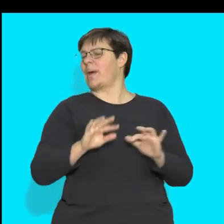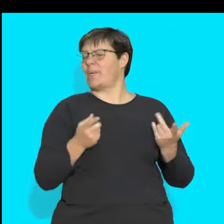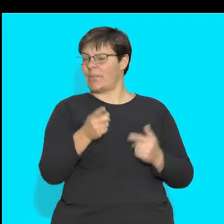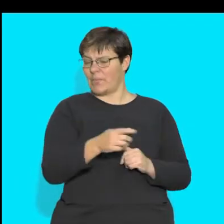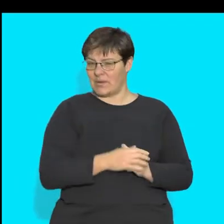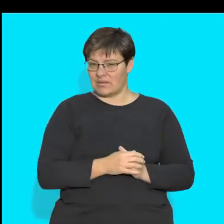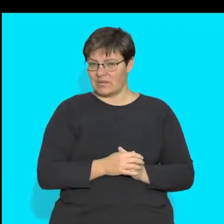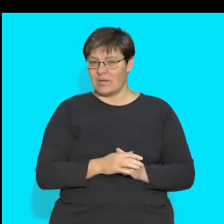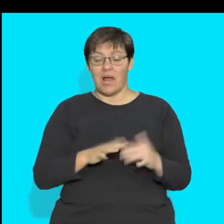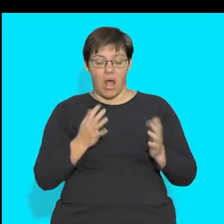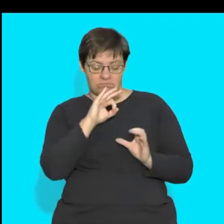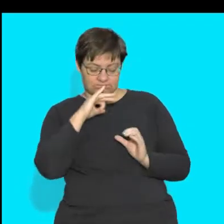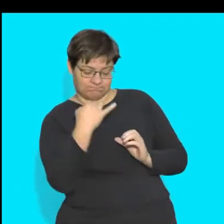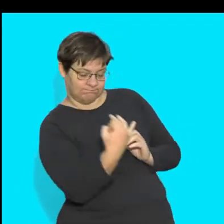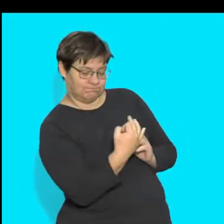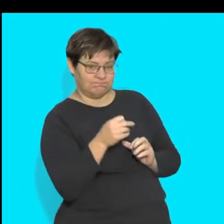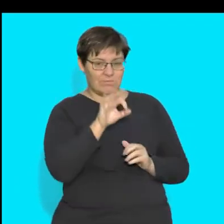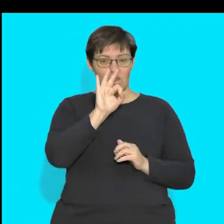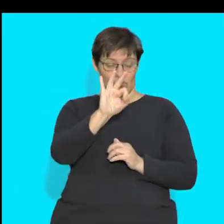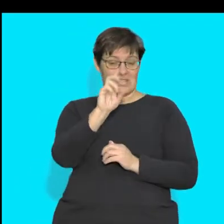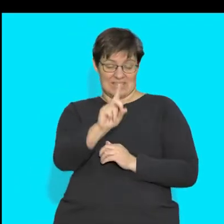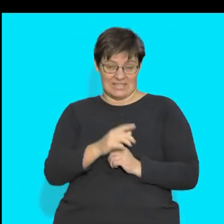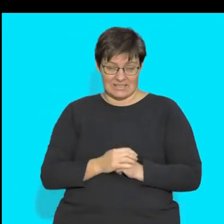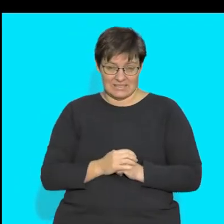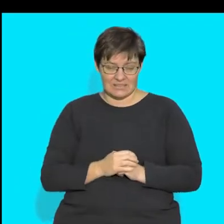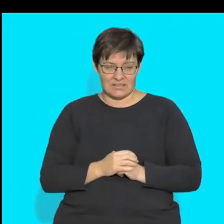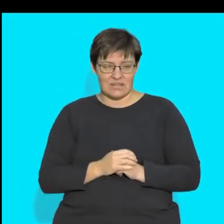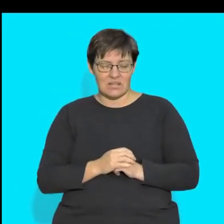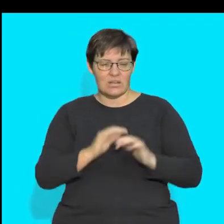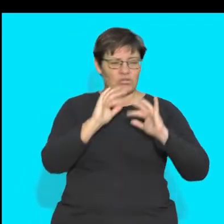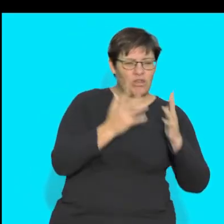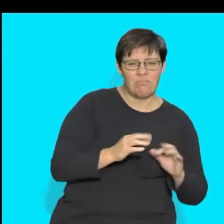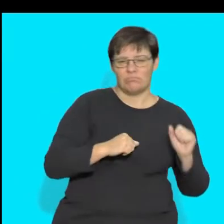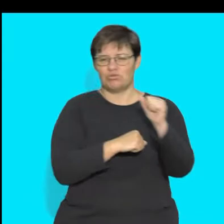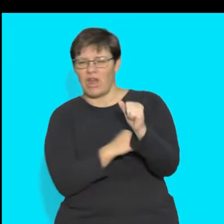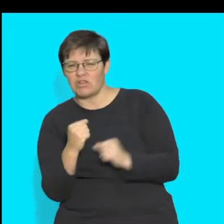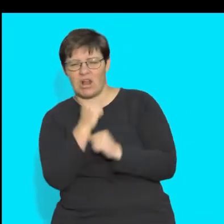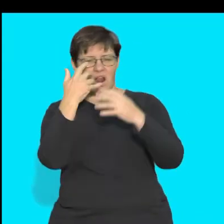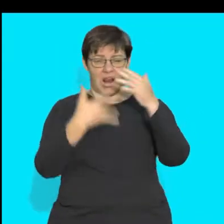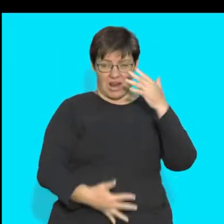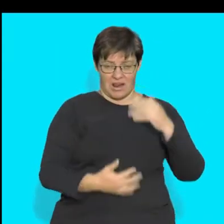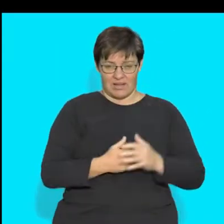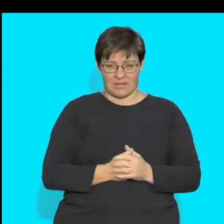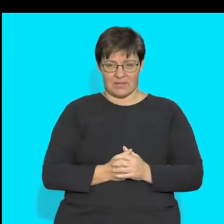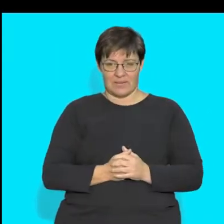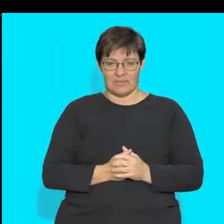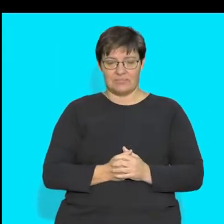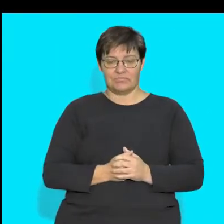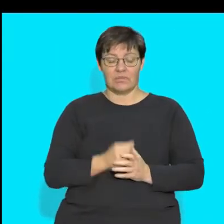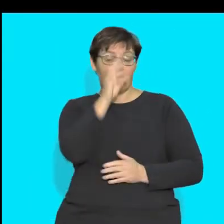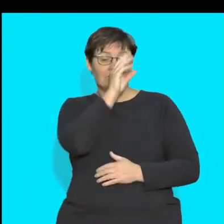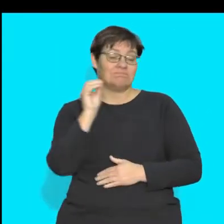looks like in 3D, right? What it gives you an idea of its shape, of its structure, etc. So what